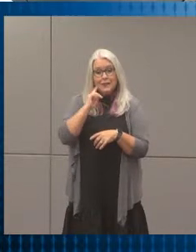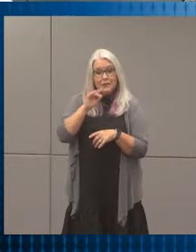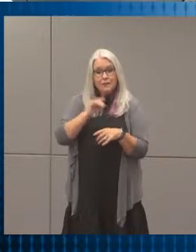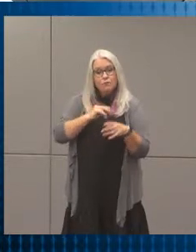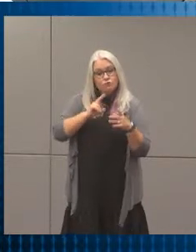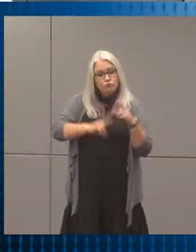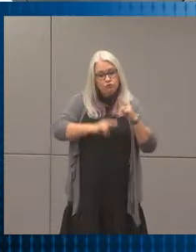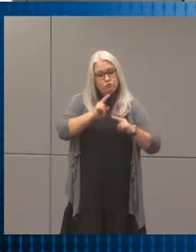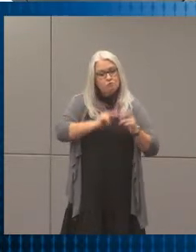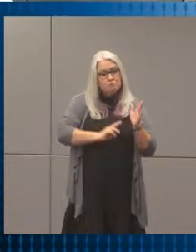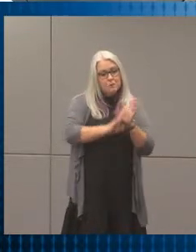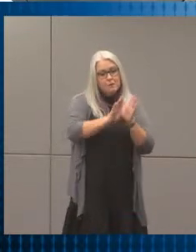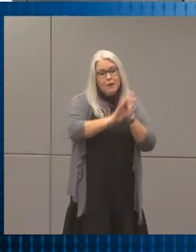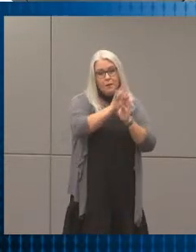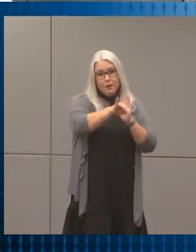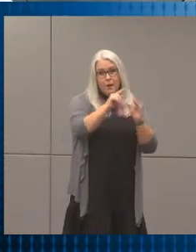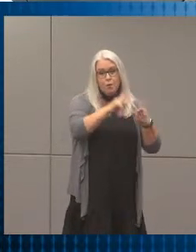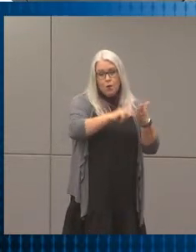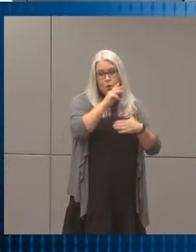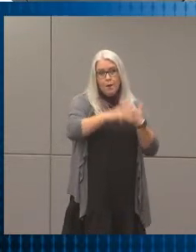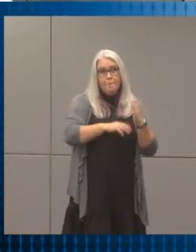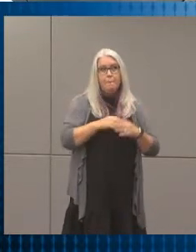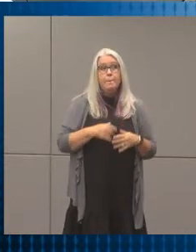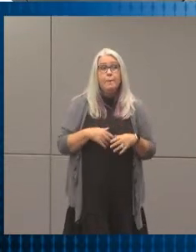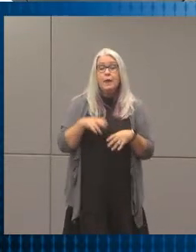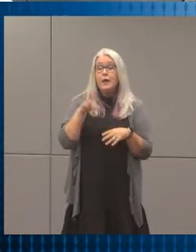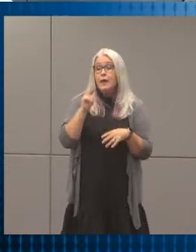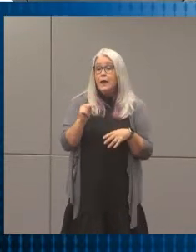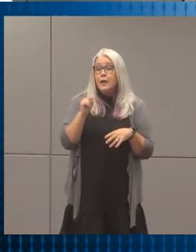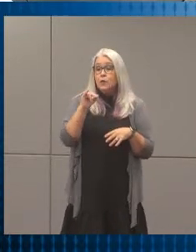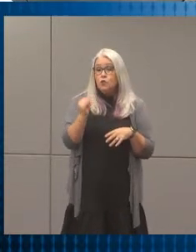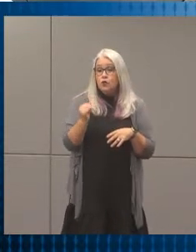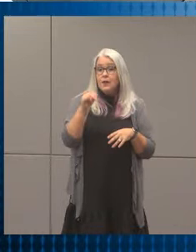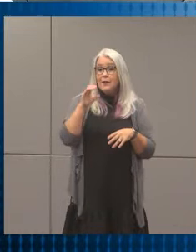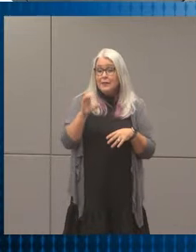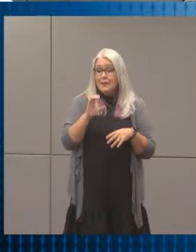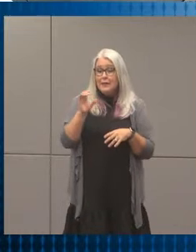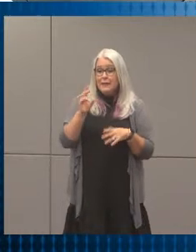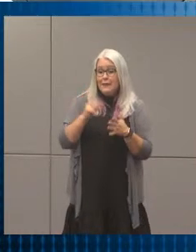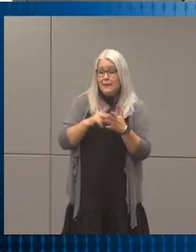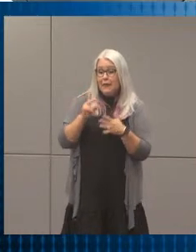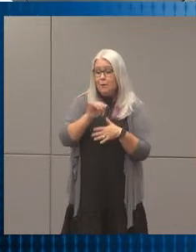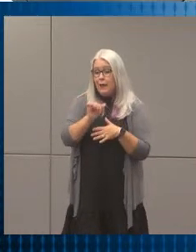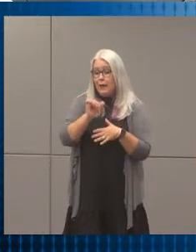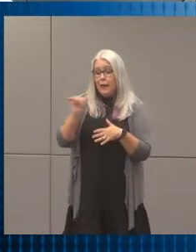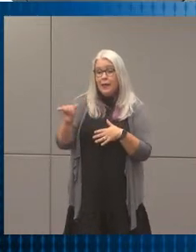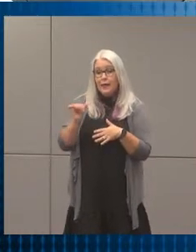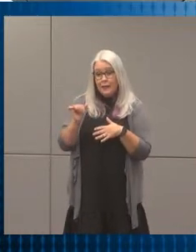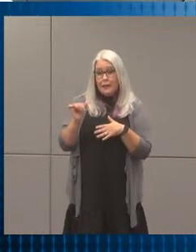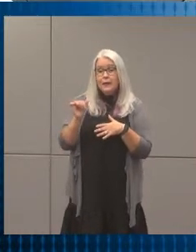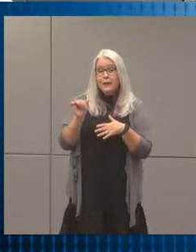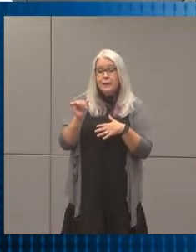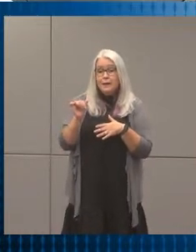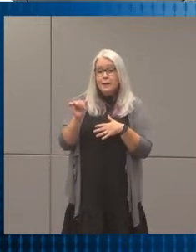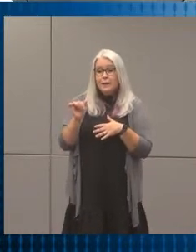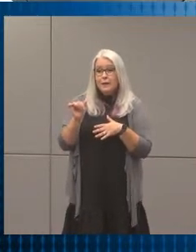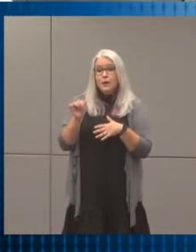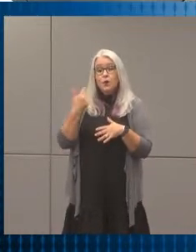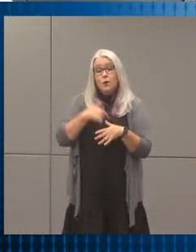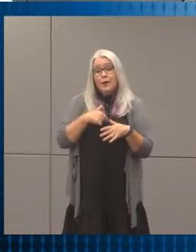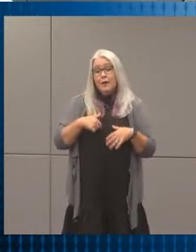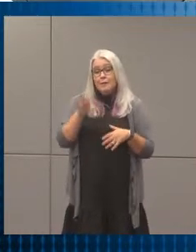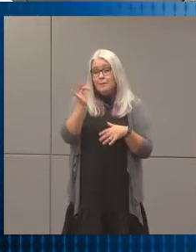most importantly, the team was a NJCAA academic All-American again this year. We had